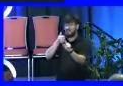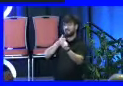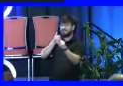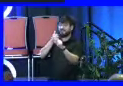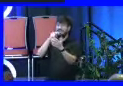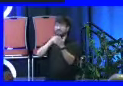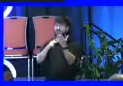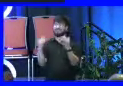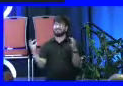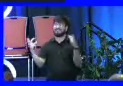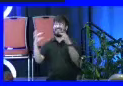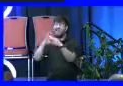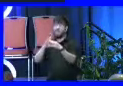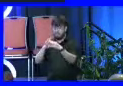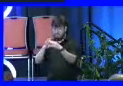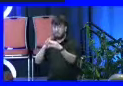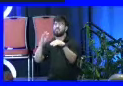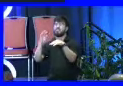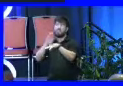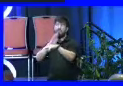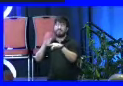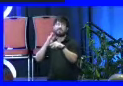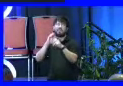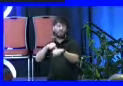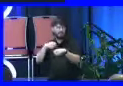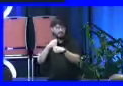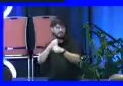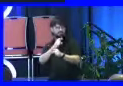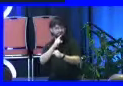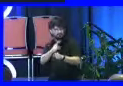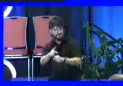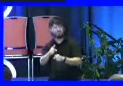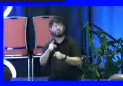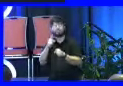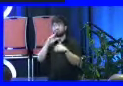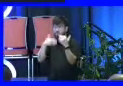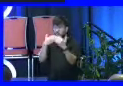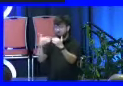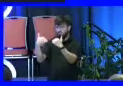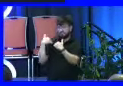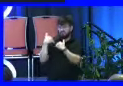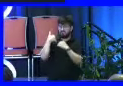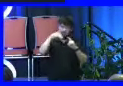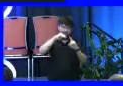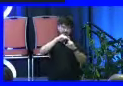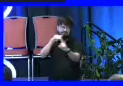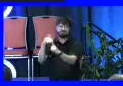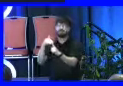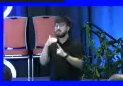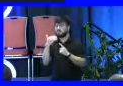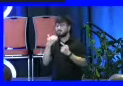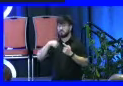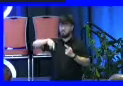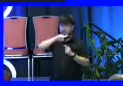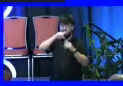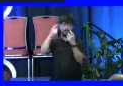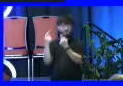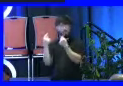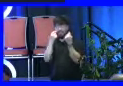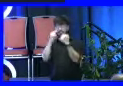the entity that we can all hold as true and correct, and we all can hold each other accountable to. But what we've done is we've built into